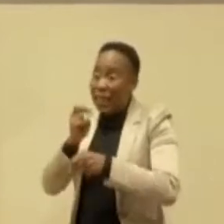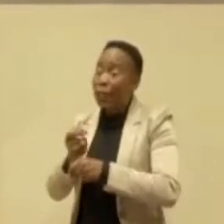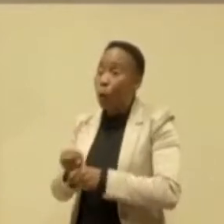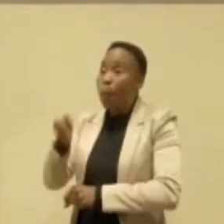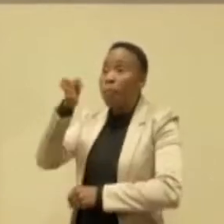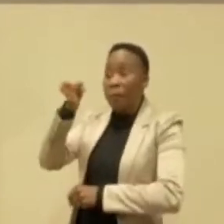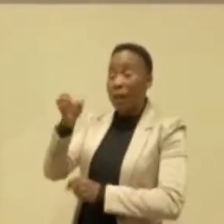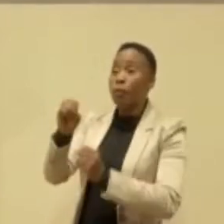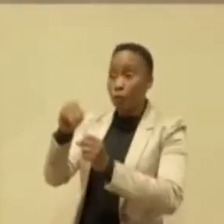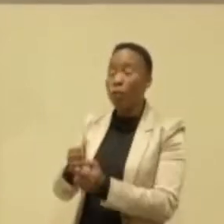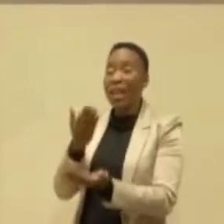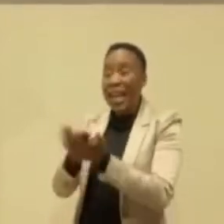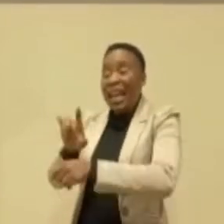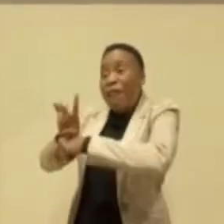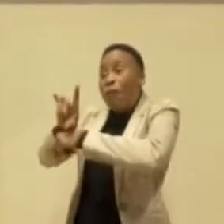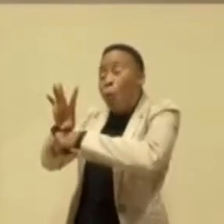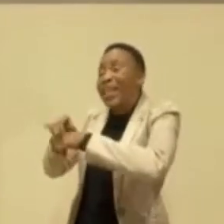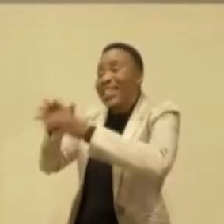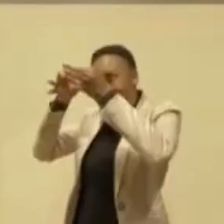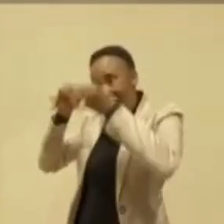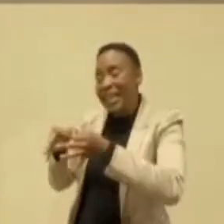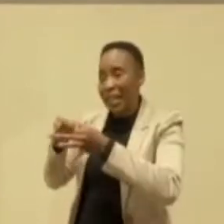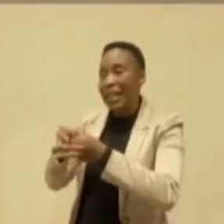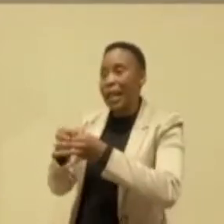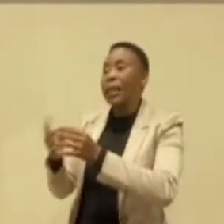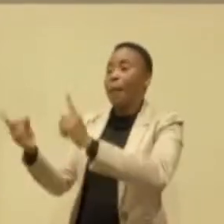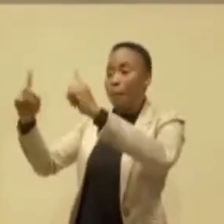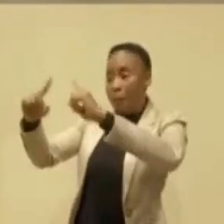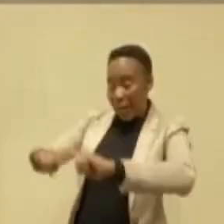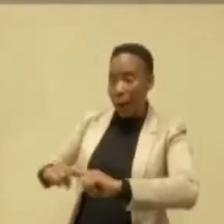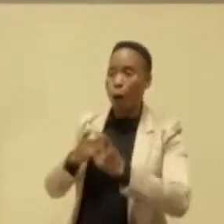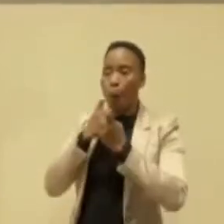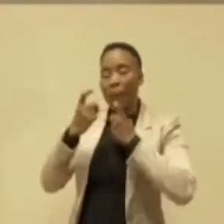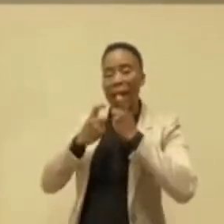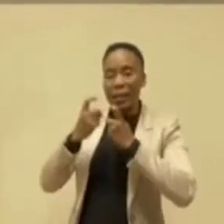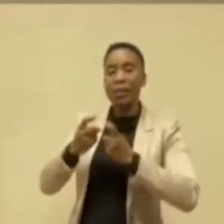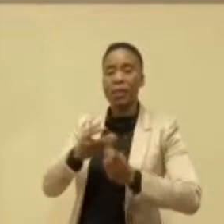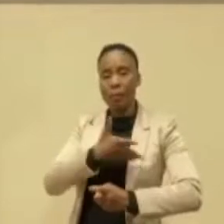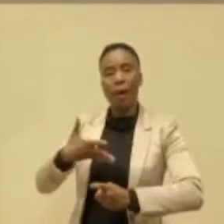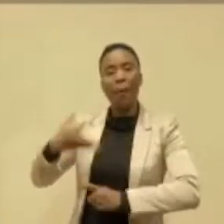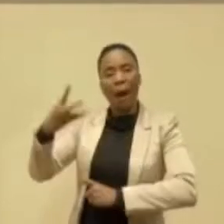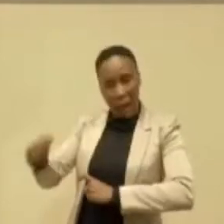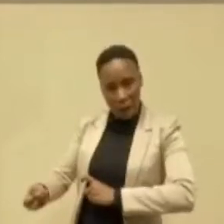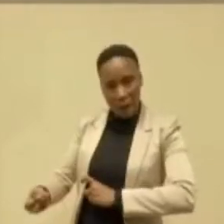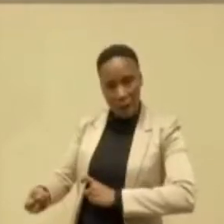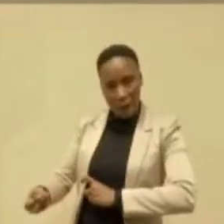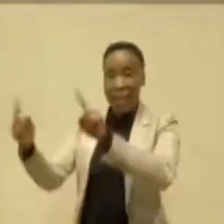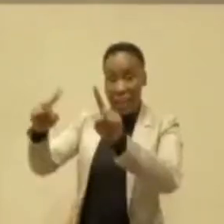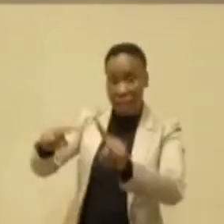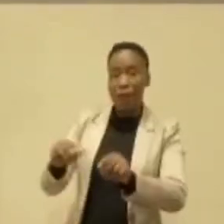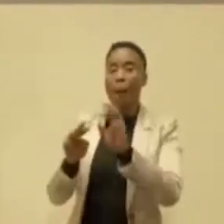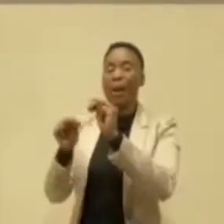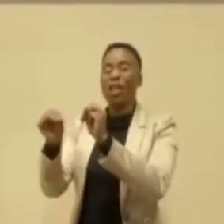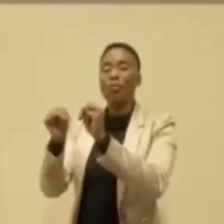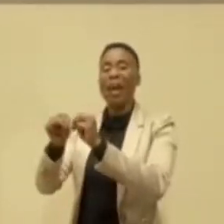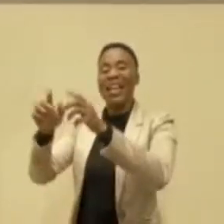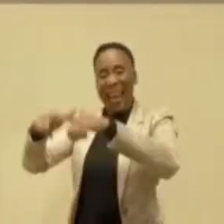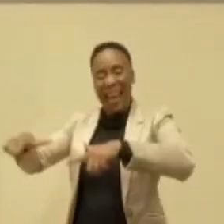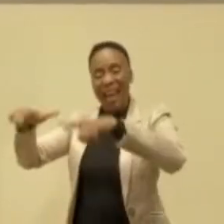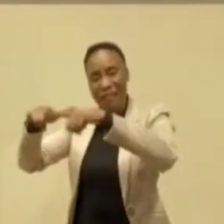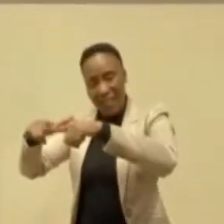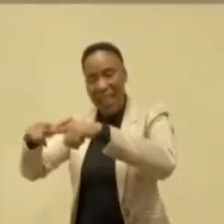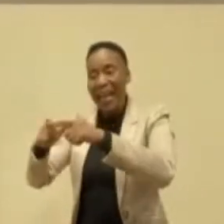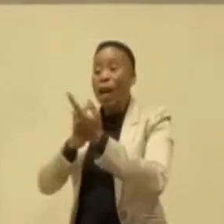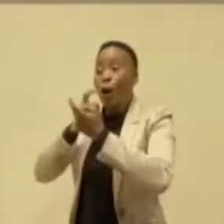influence the decision about this educate label but it reciprocal management level but listed